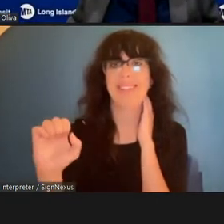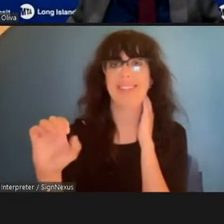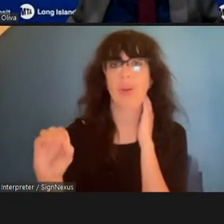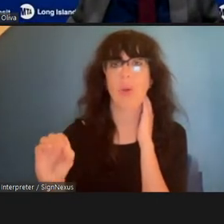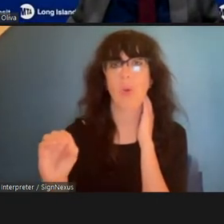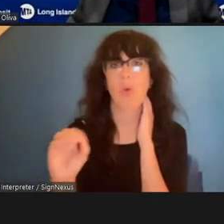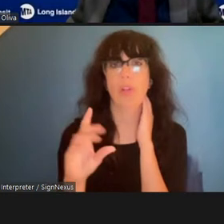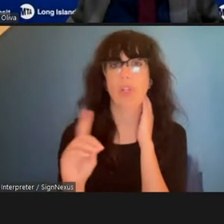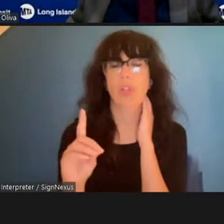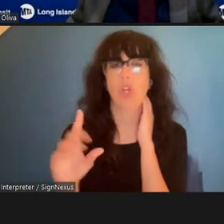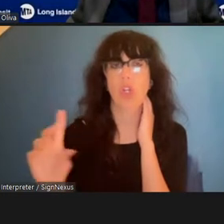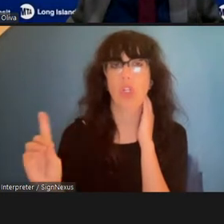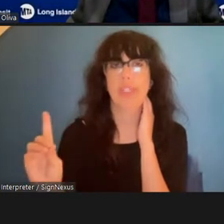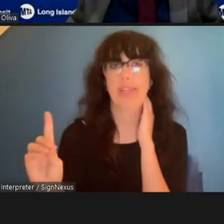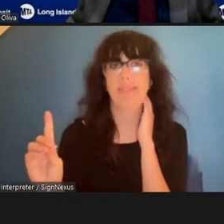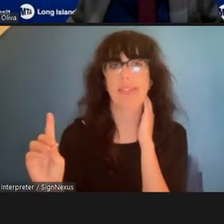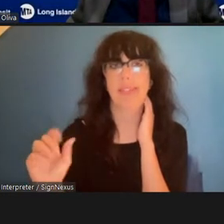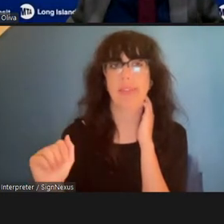donald davis